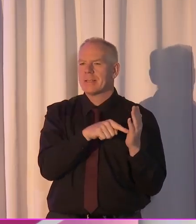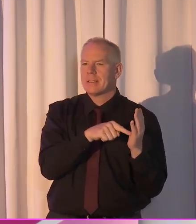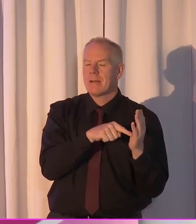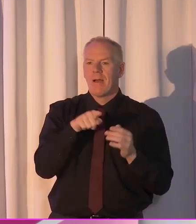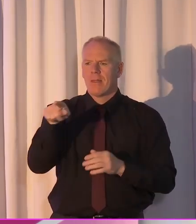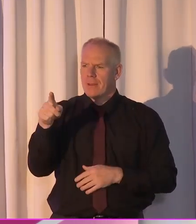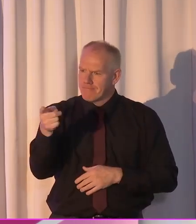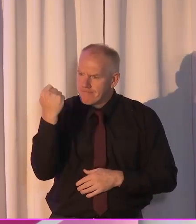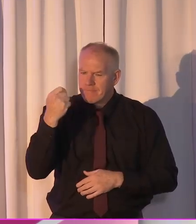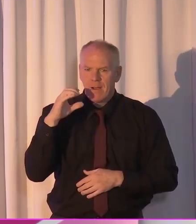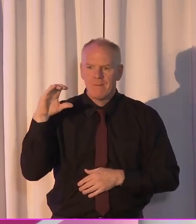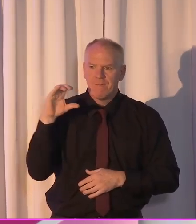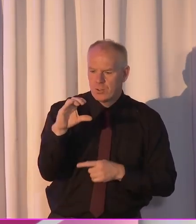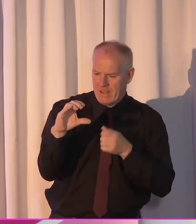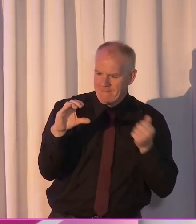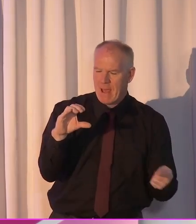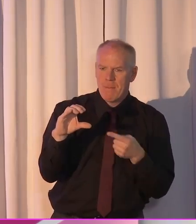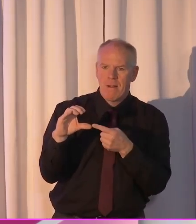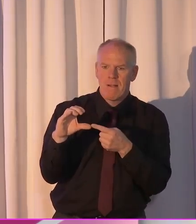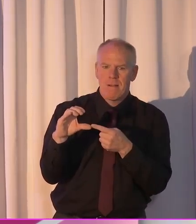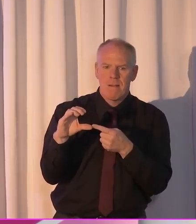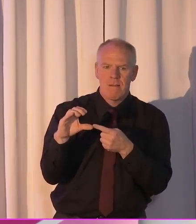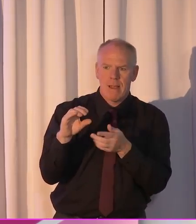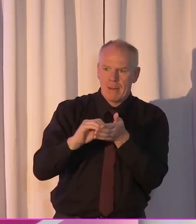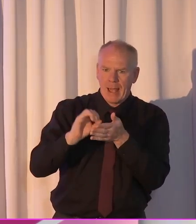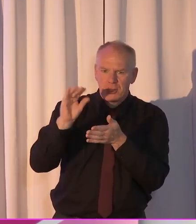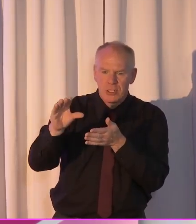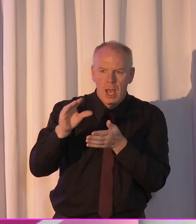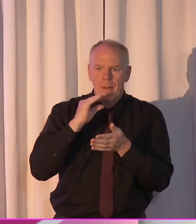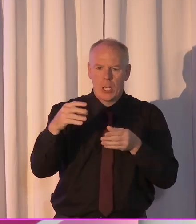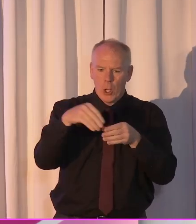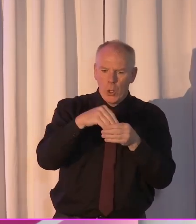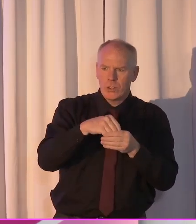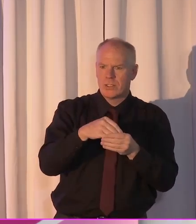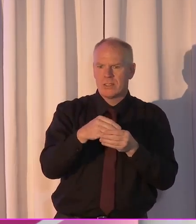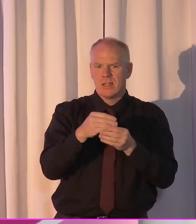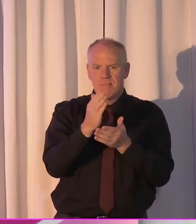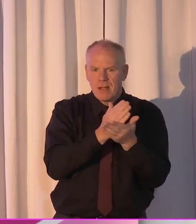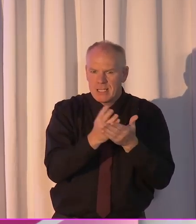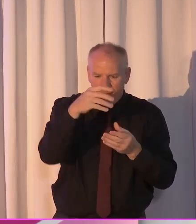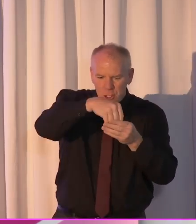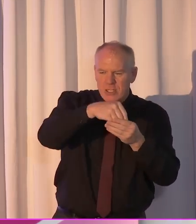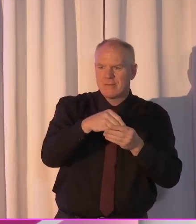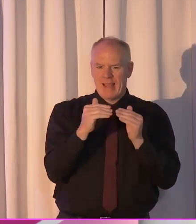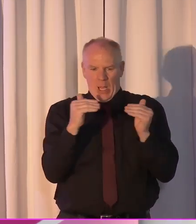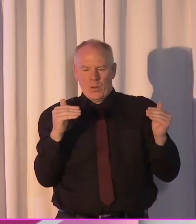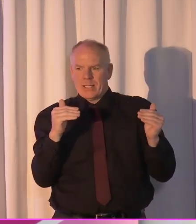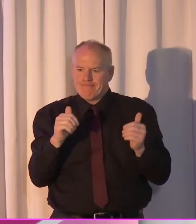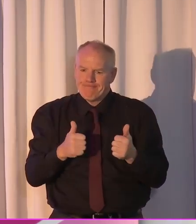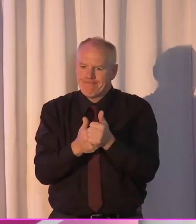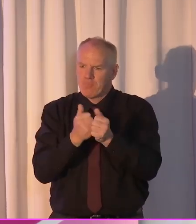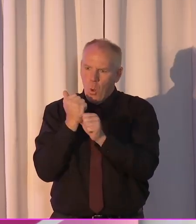when they're calling funding streams, that inclusion, participation, equity and equity is actually the underpins it